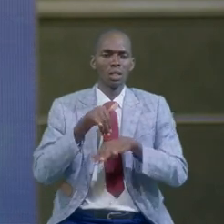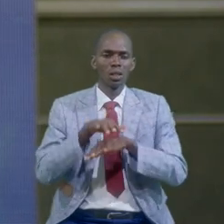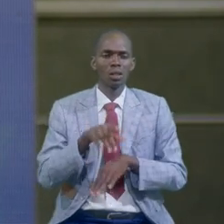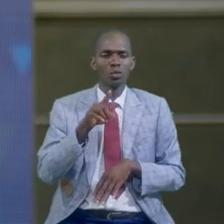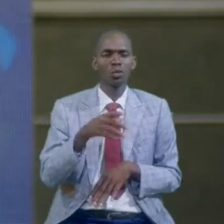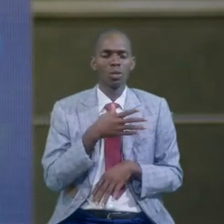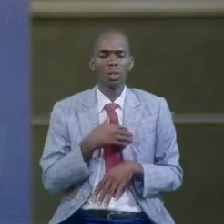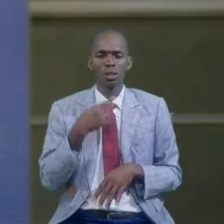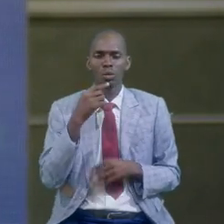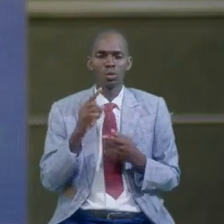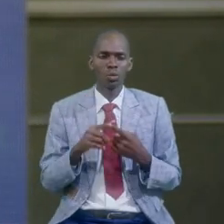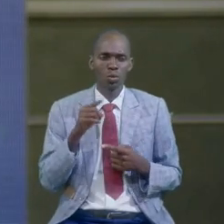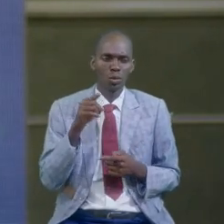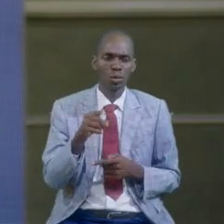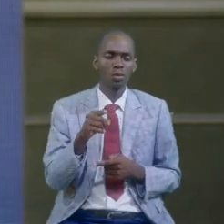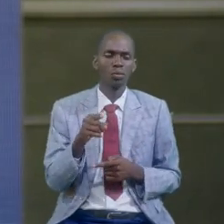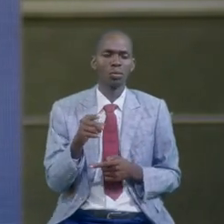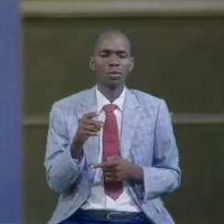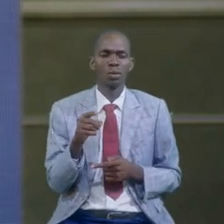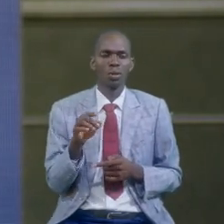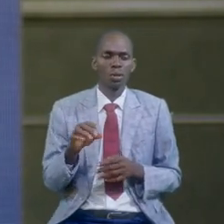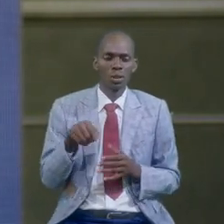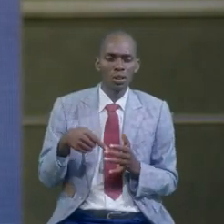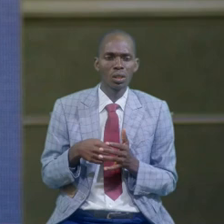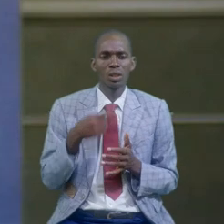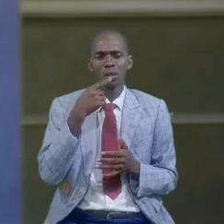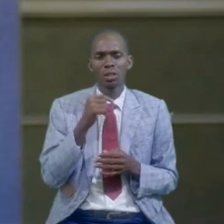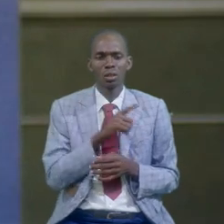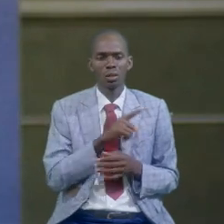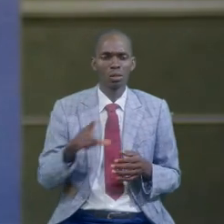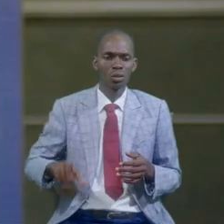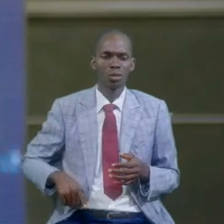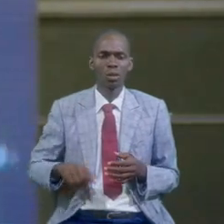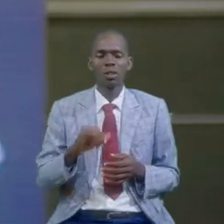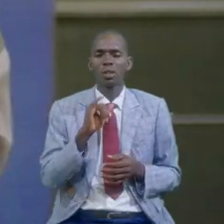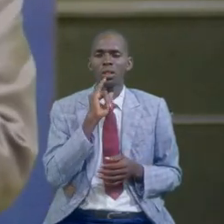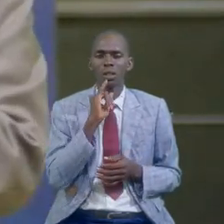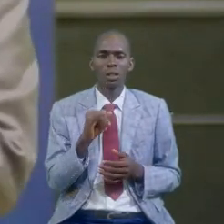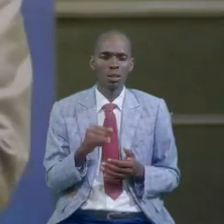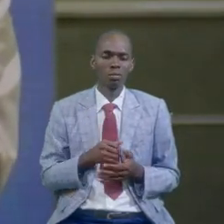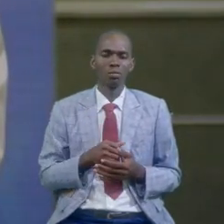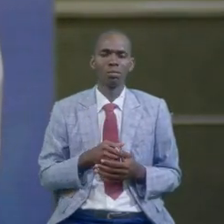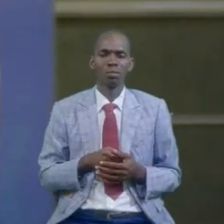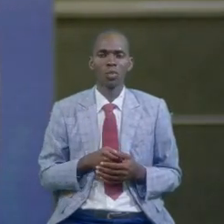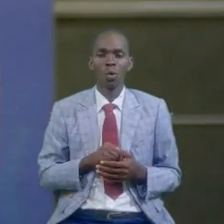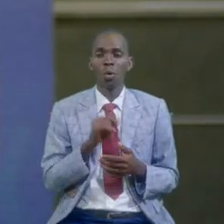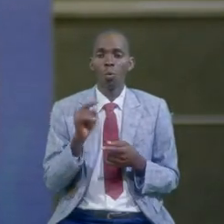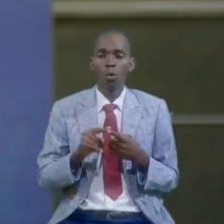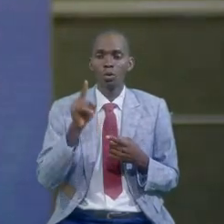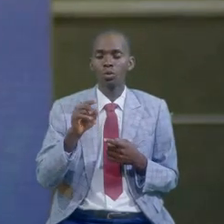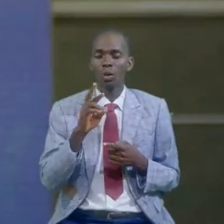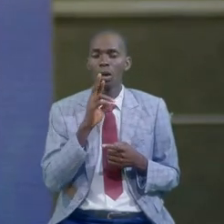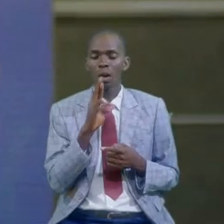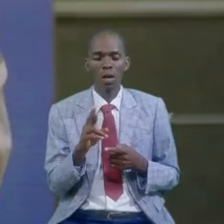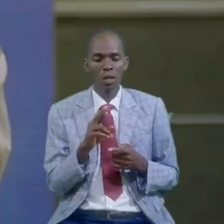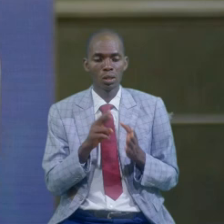say unto him, thus says the Lord. When you're reporting back, and